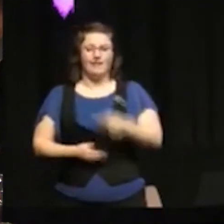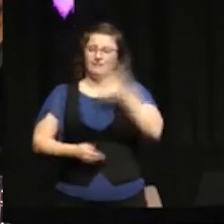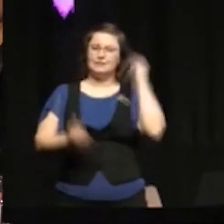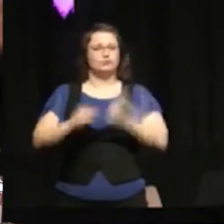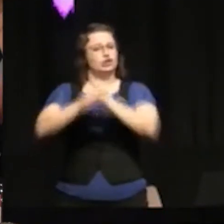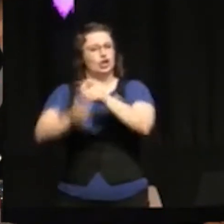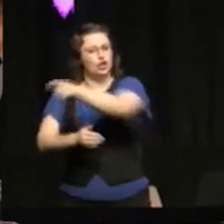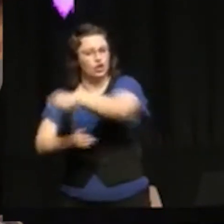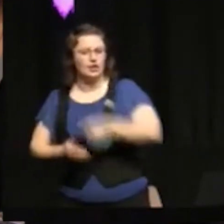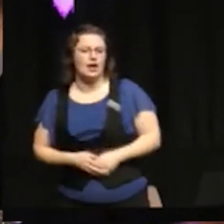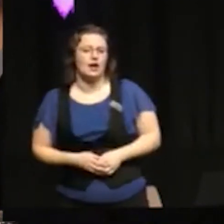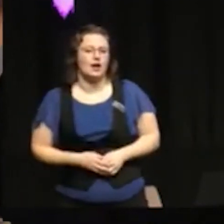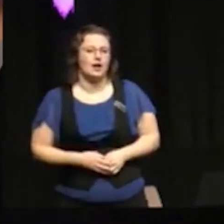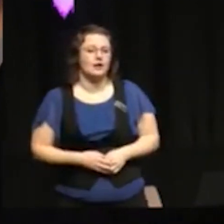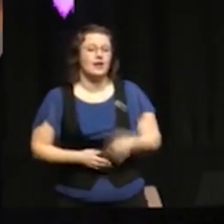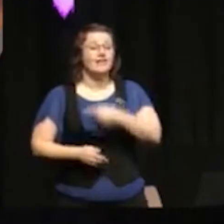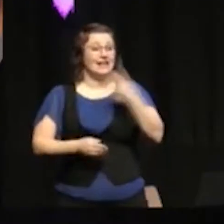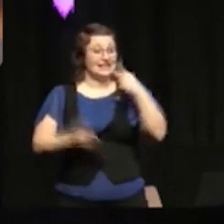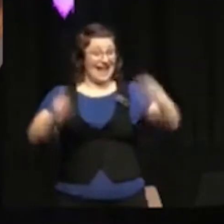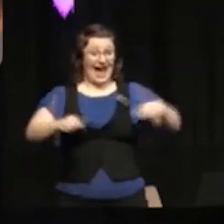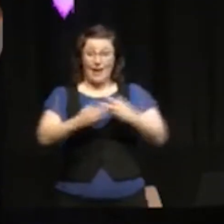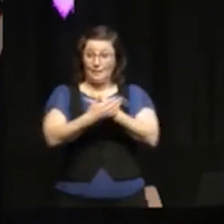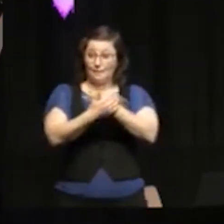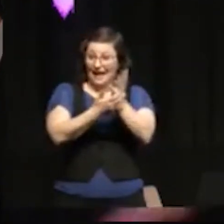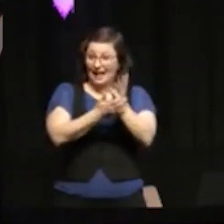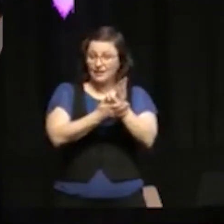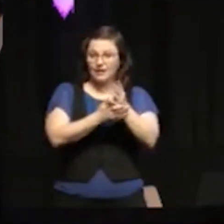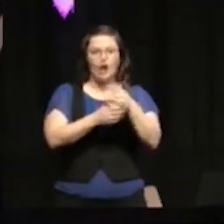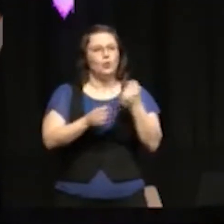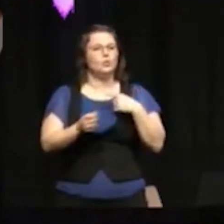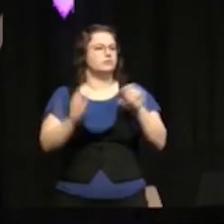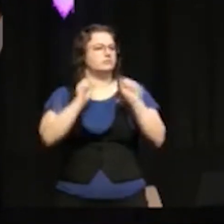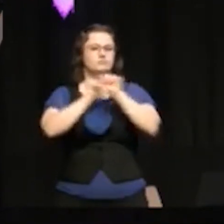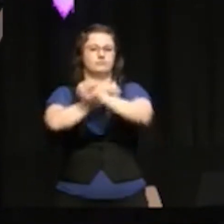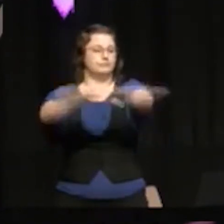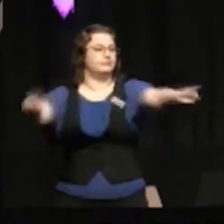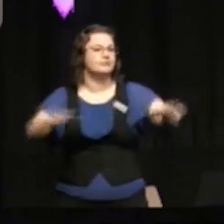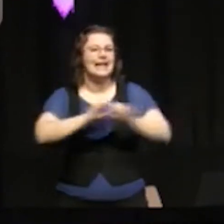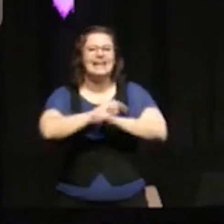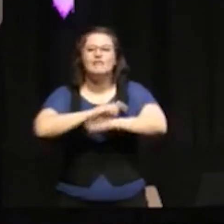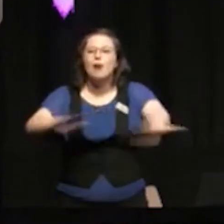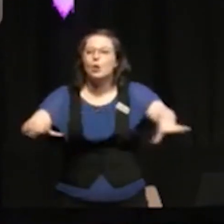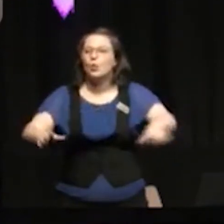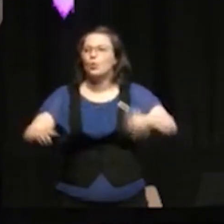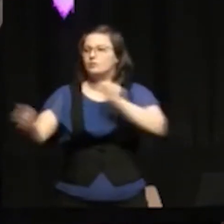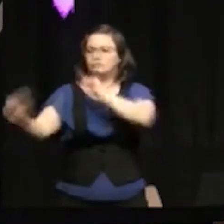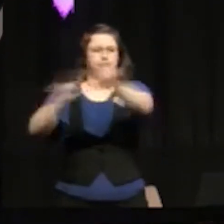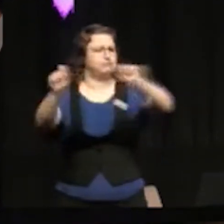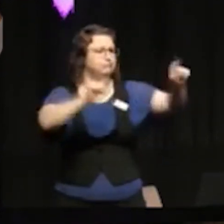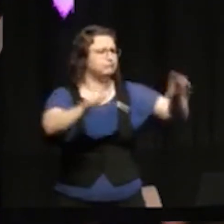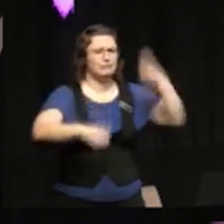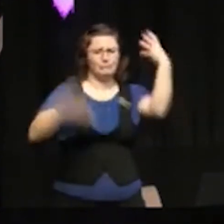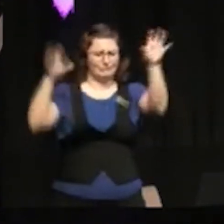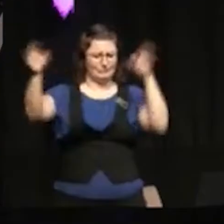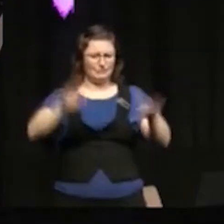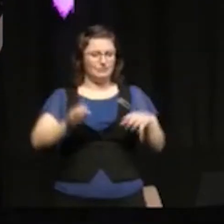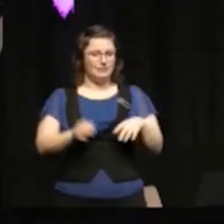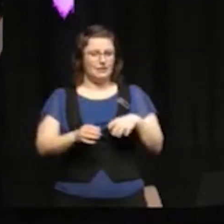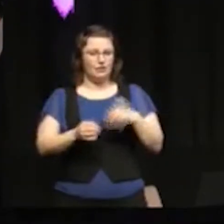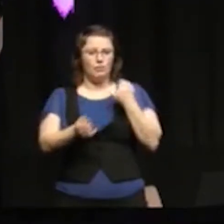everything, the other romantic movement happening here, it was just like, you can see in the public media how the people share